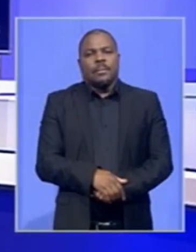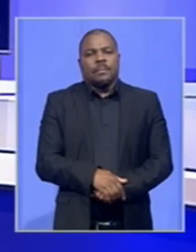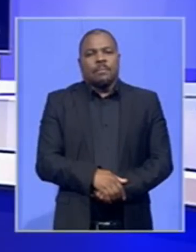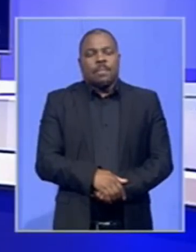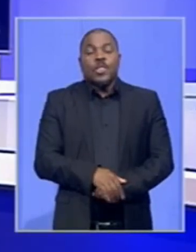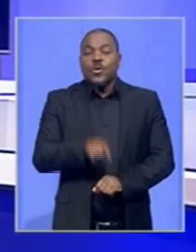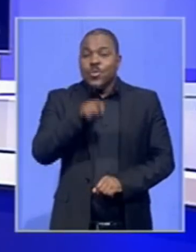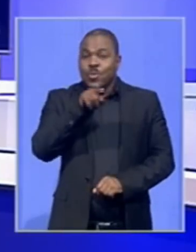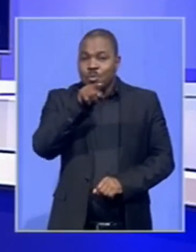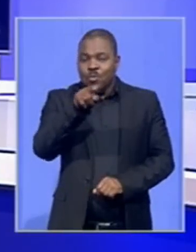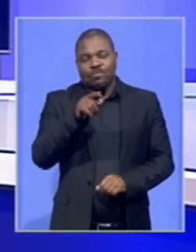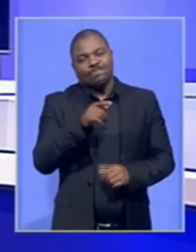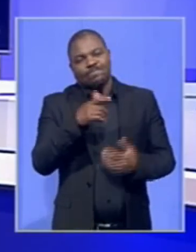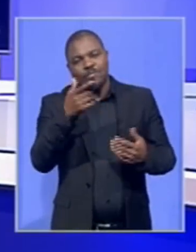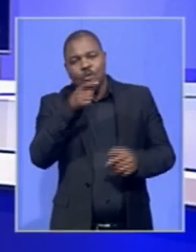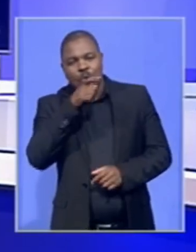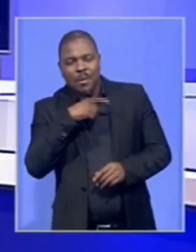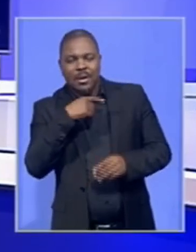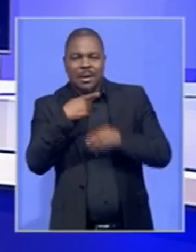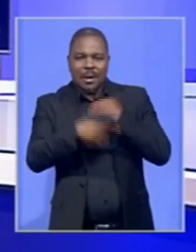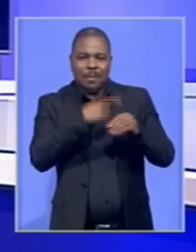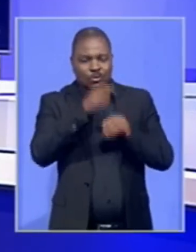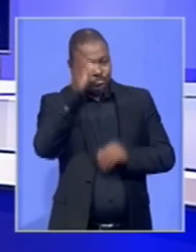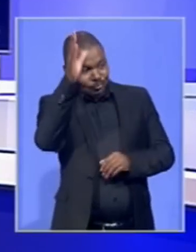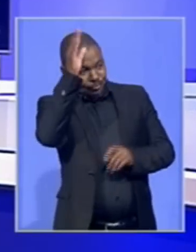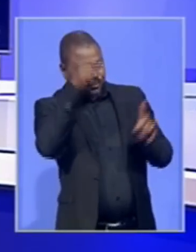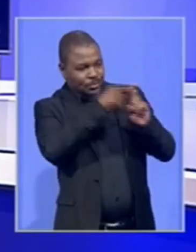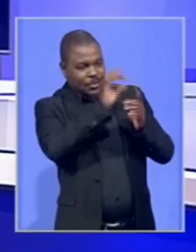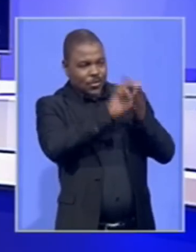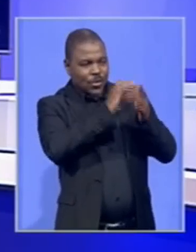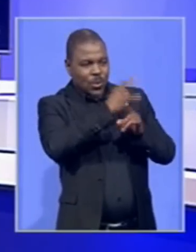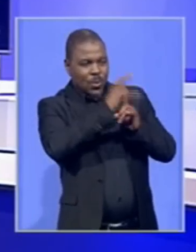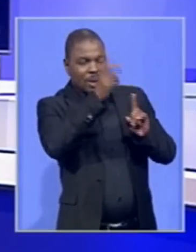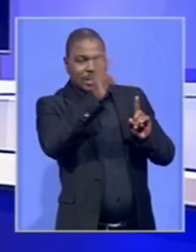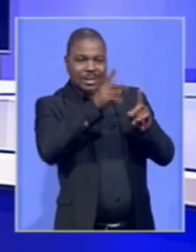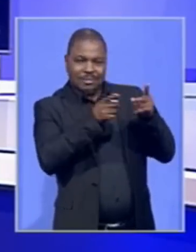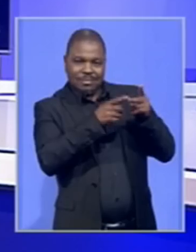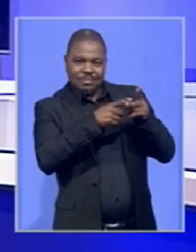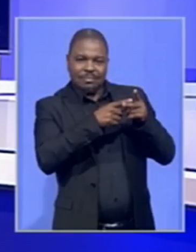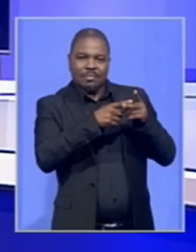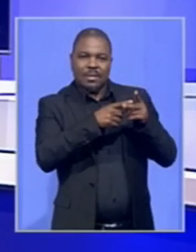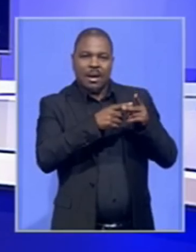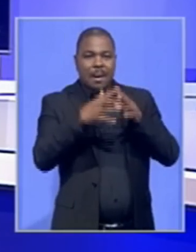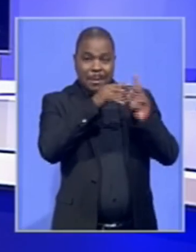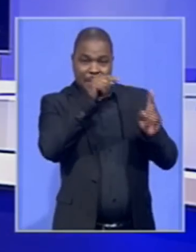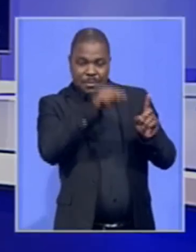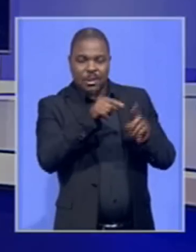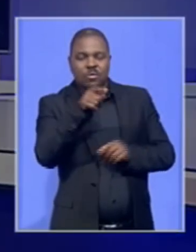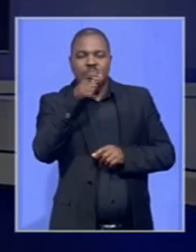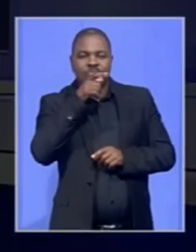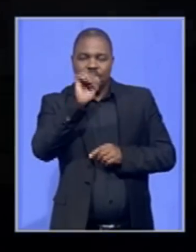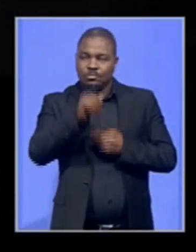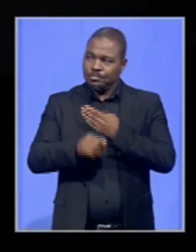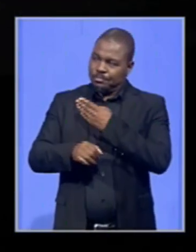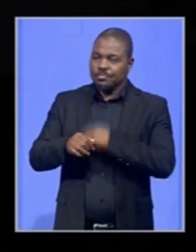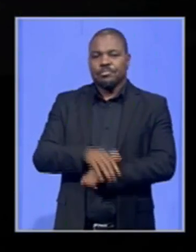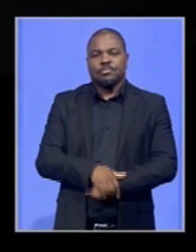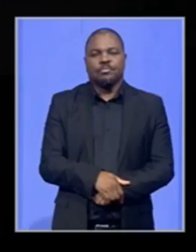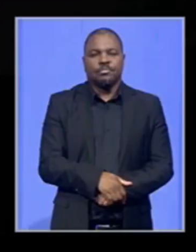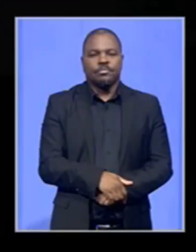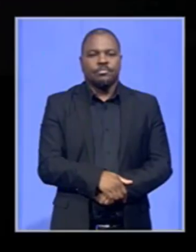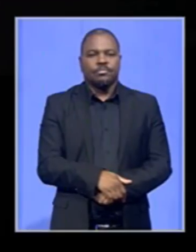Maikutlo a gago ke afe ka morago ga gore Donald Trump a kgethwe le boelela bjalo ka mopresidente wa Amerika?